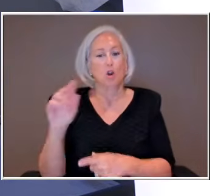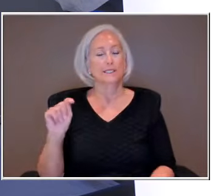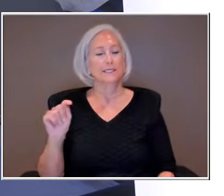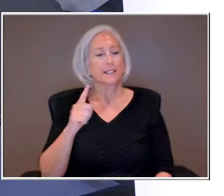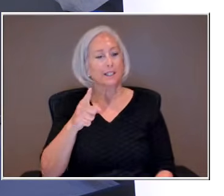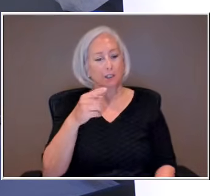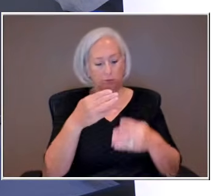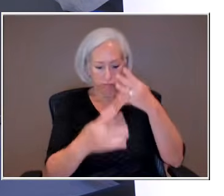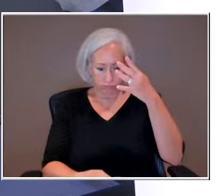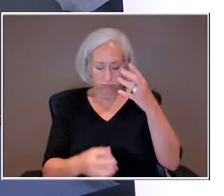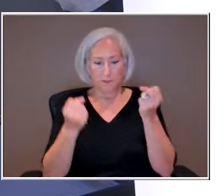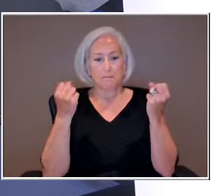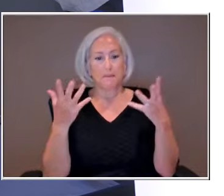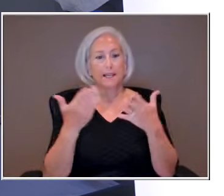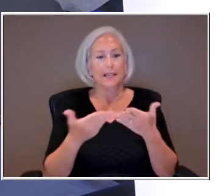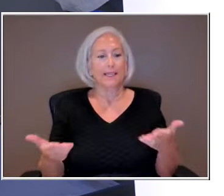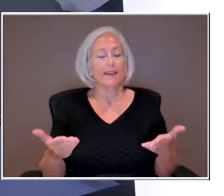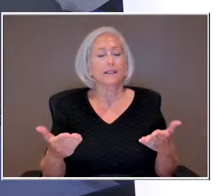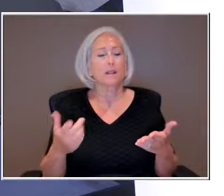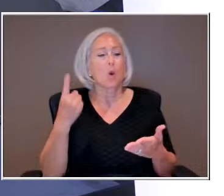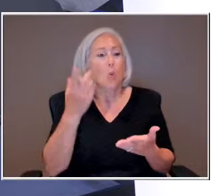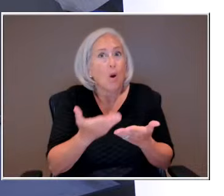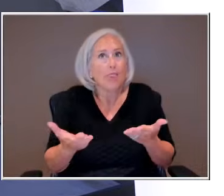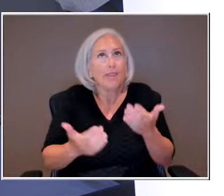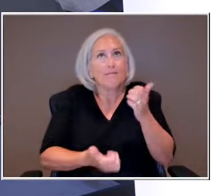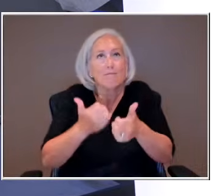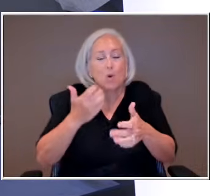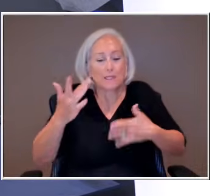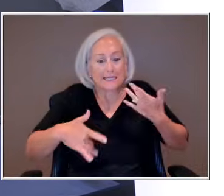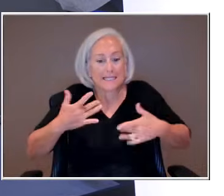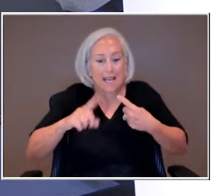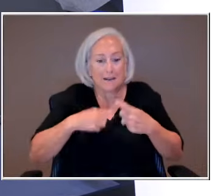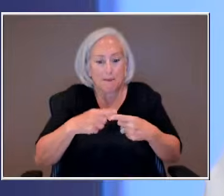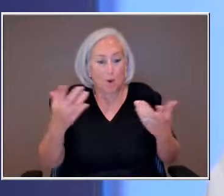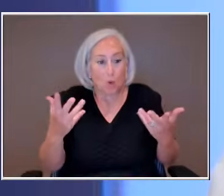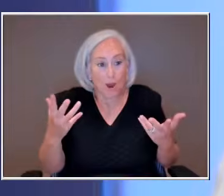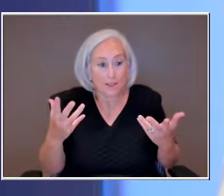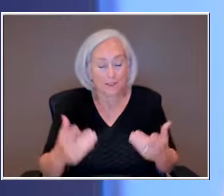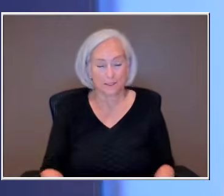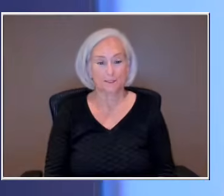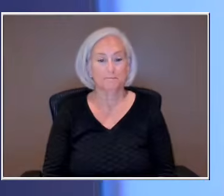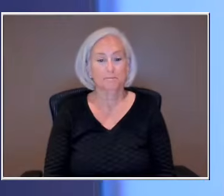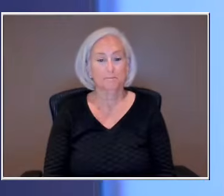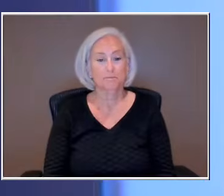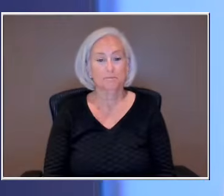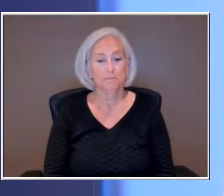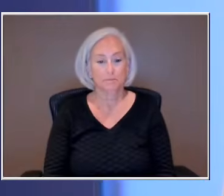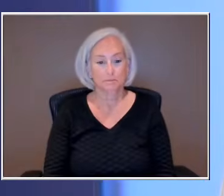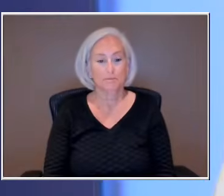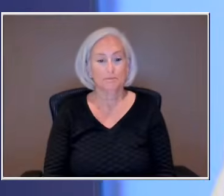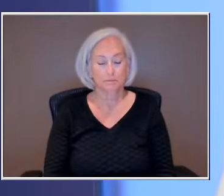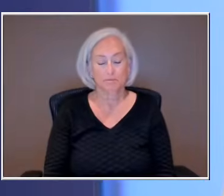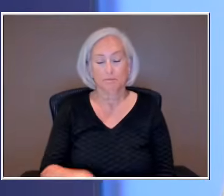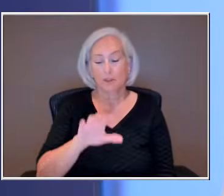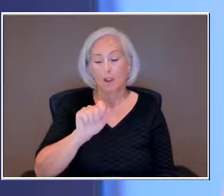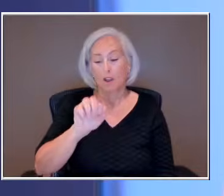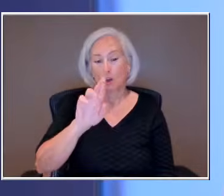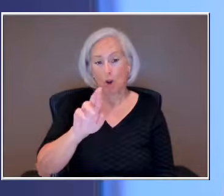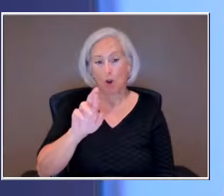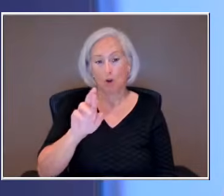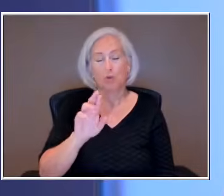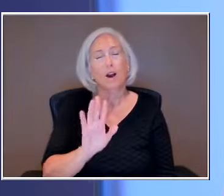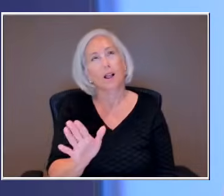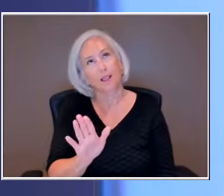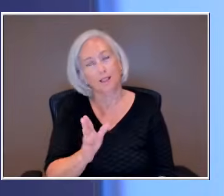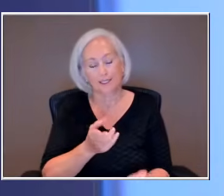thing you could pinpoint that really excites you the most about what's coming? I think what's coming right now is that moving the CAR T cell, well, I will be honest with you,